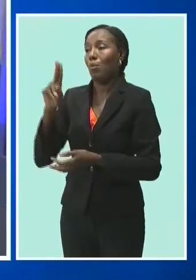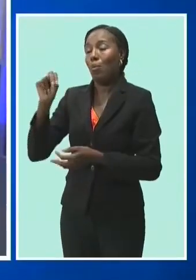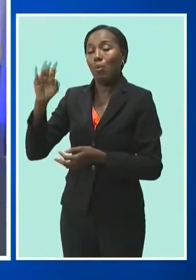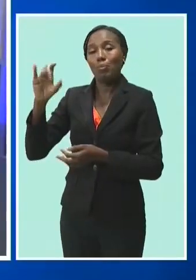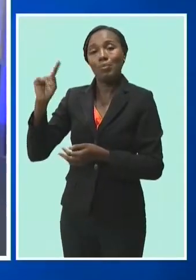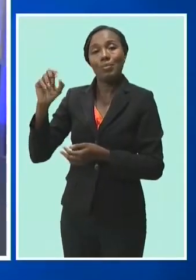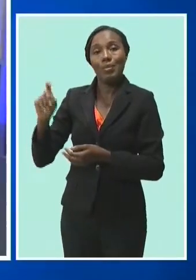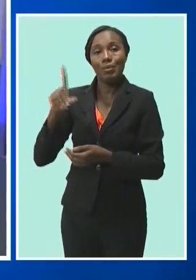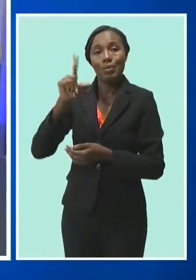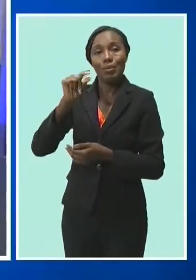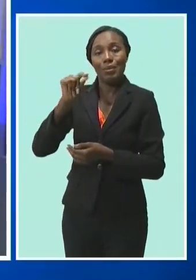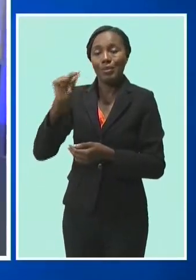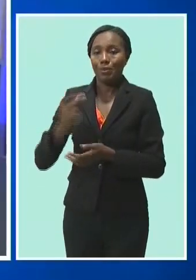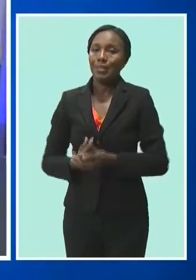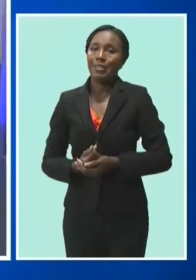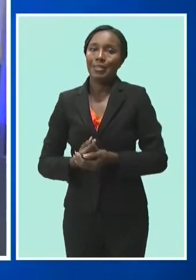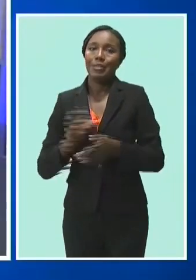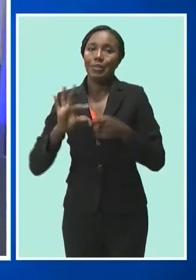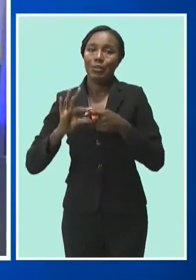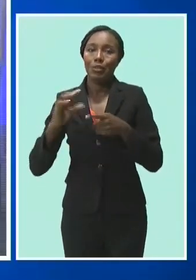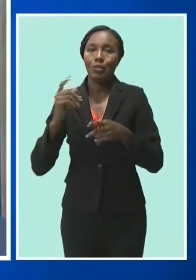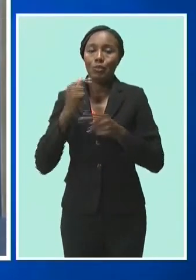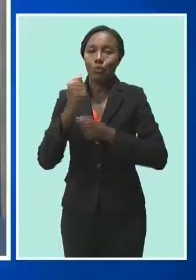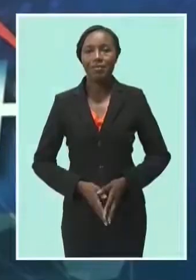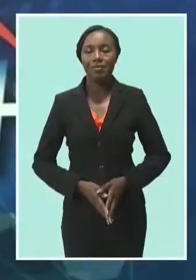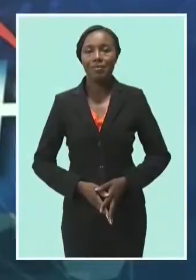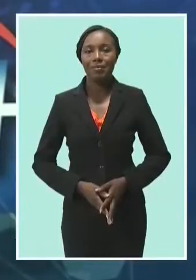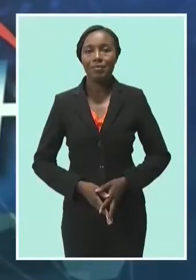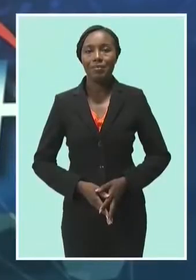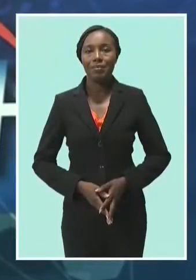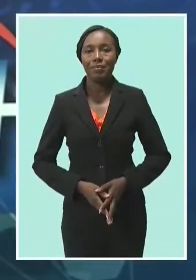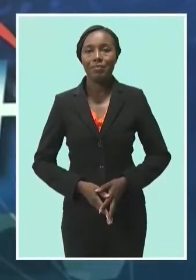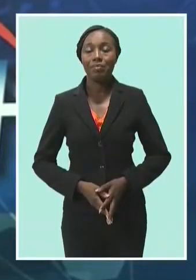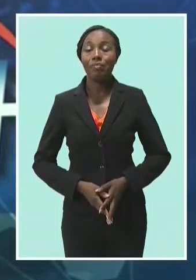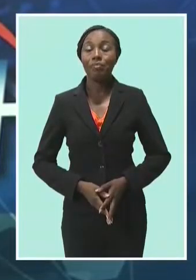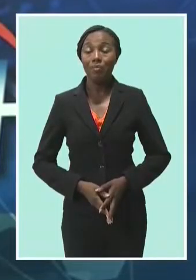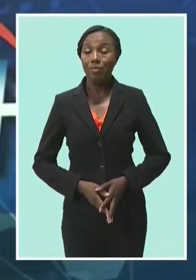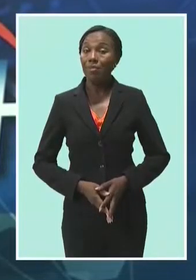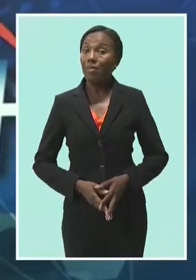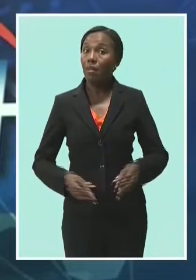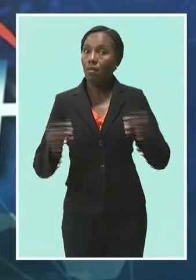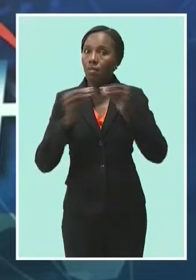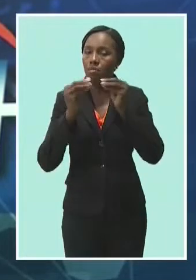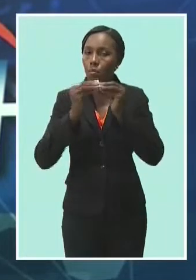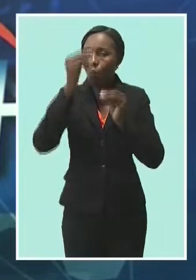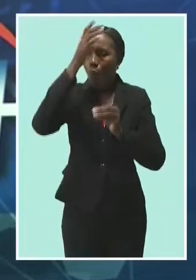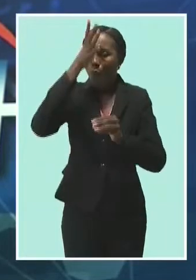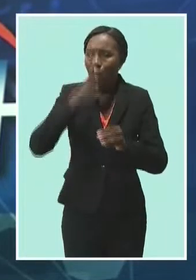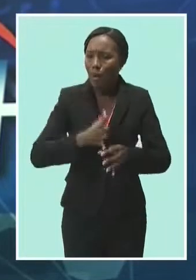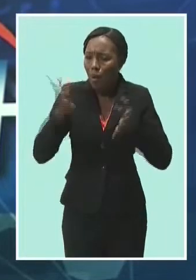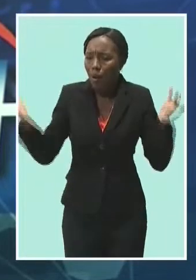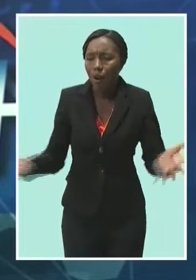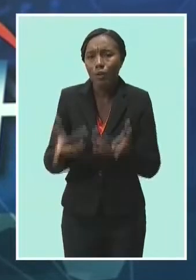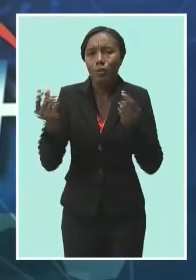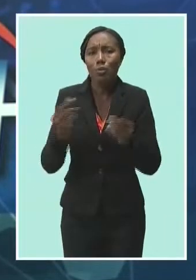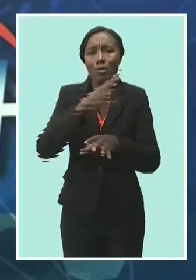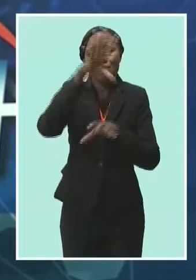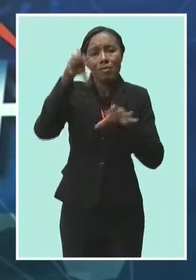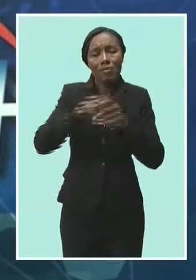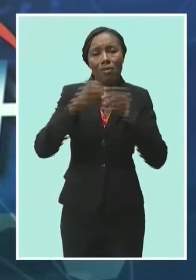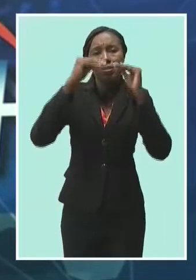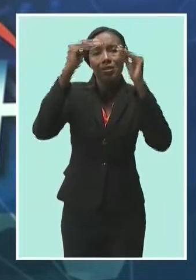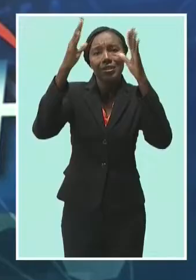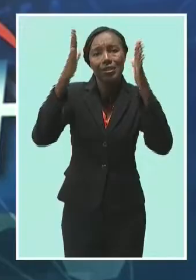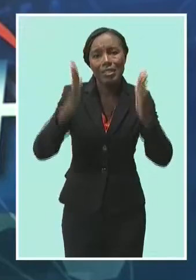That's International Trade Specialist Shanika Roberts-Odo. Well, more males are being encouraged to join the teaching profession. That call